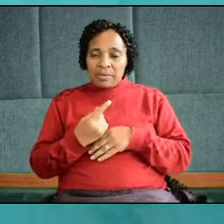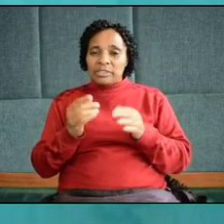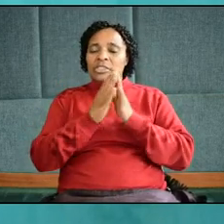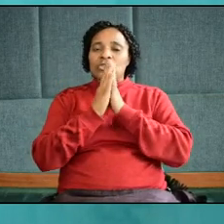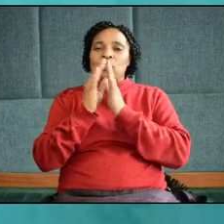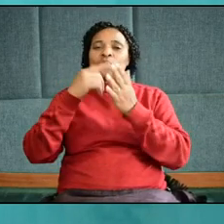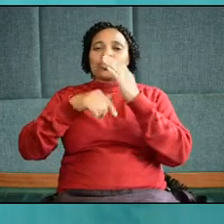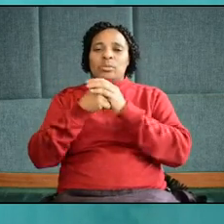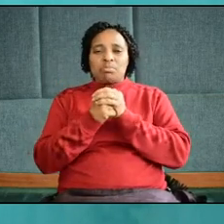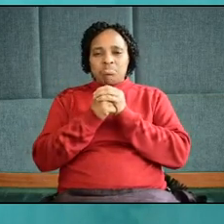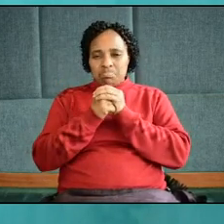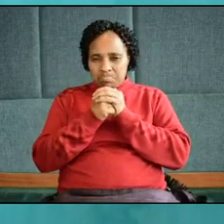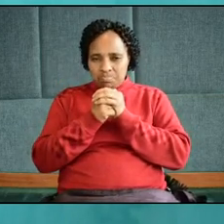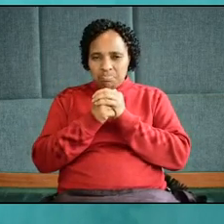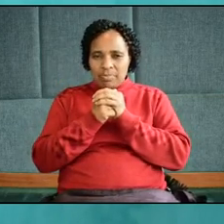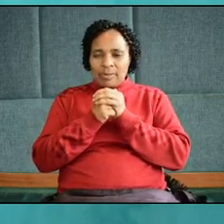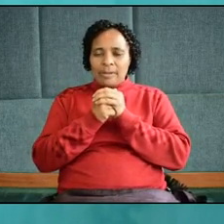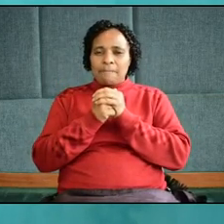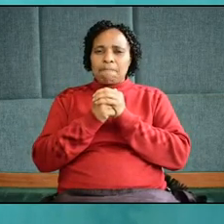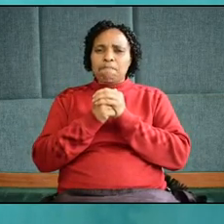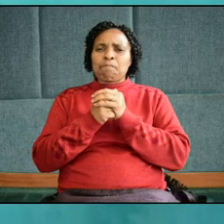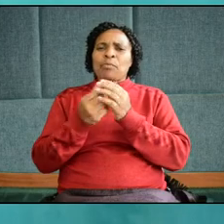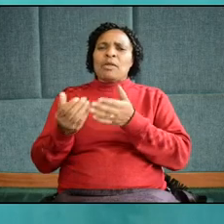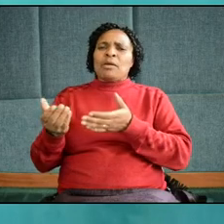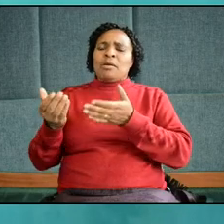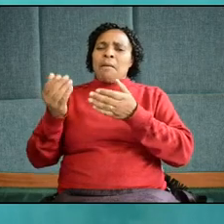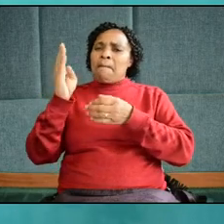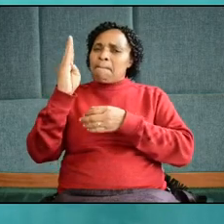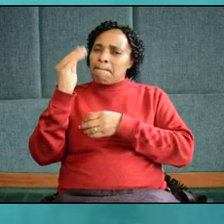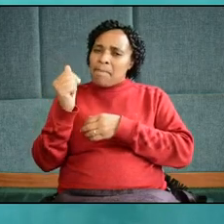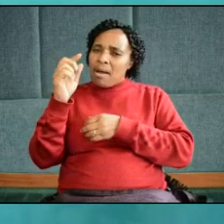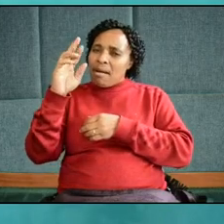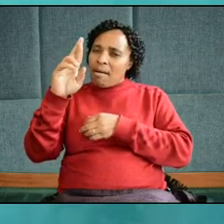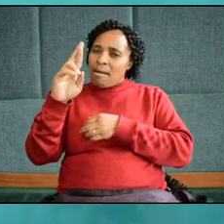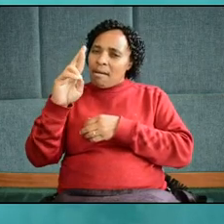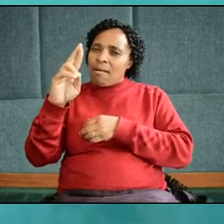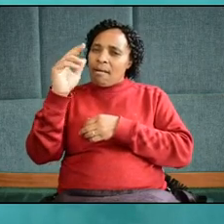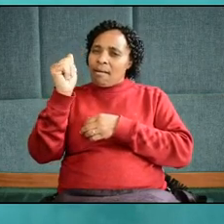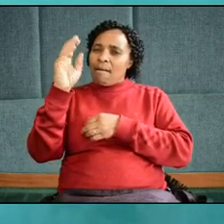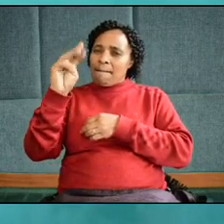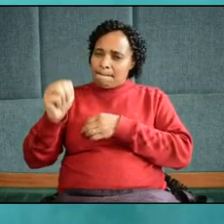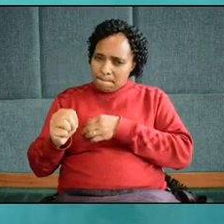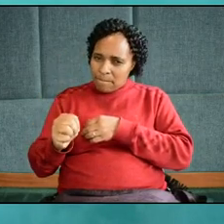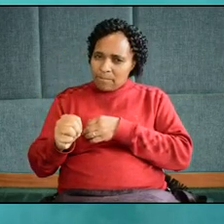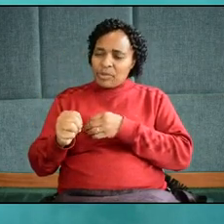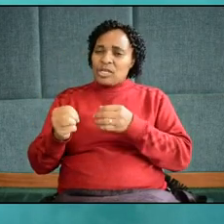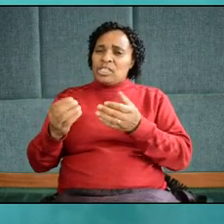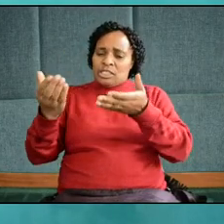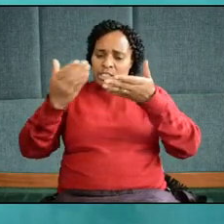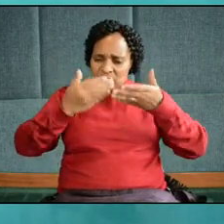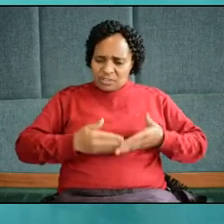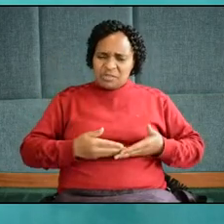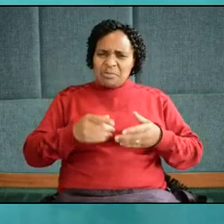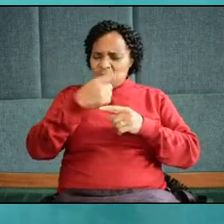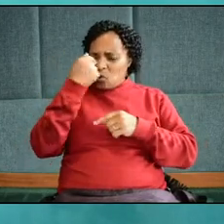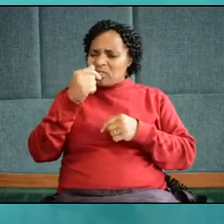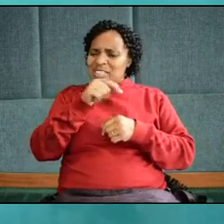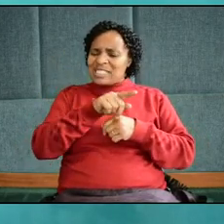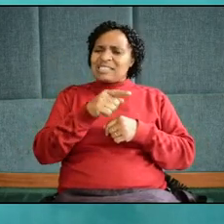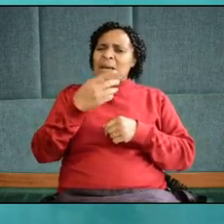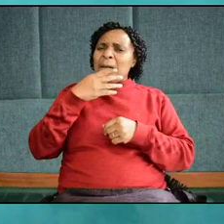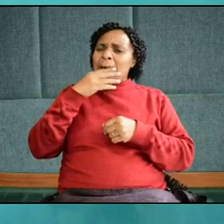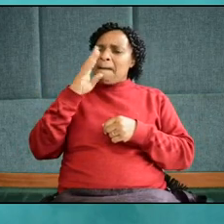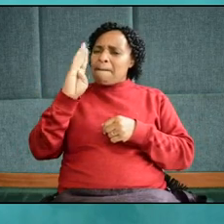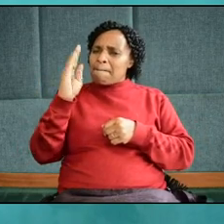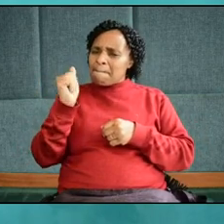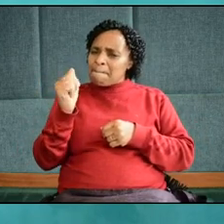story starts with Balaam receiving a vision from God. God tells him, because Balak has pressured you so much, do this,